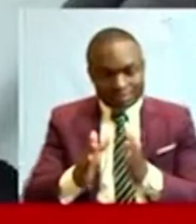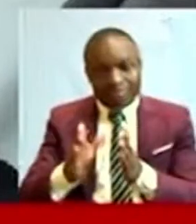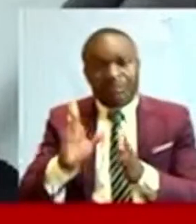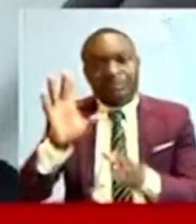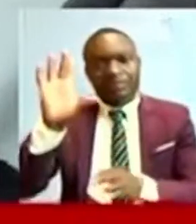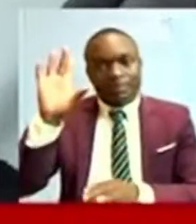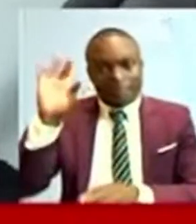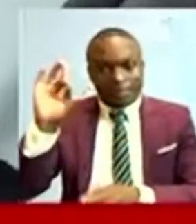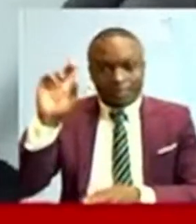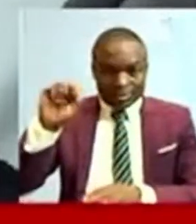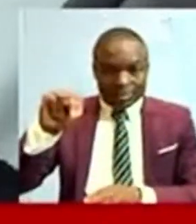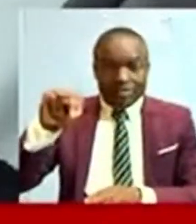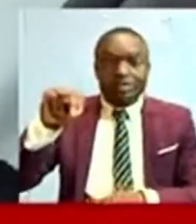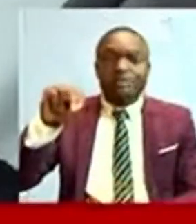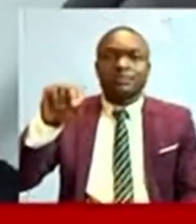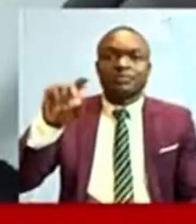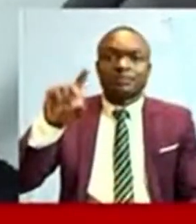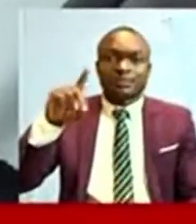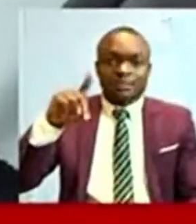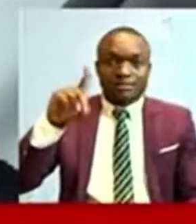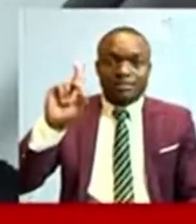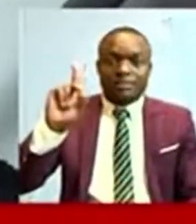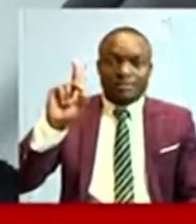and we continue to